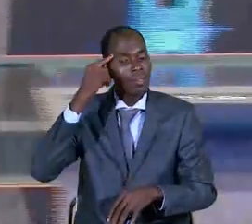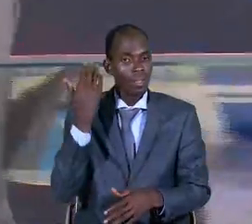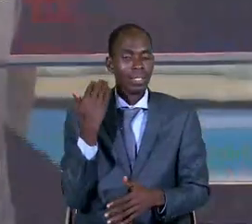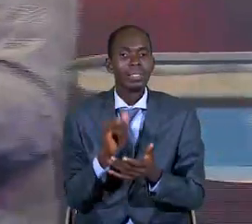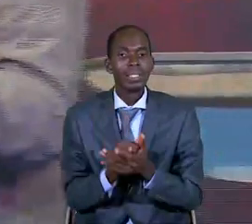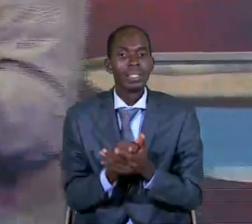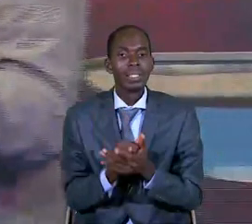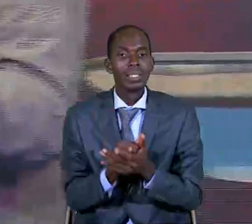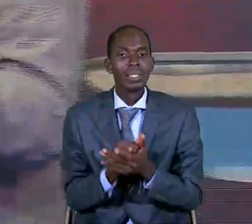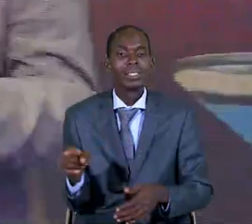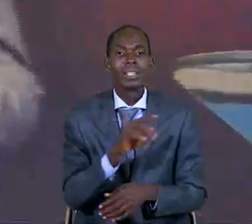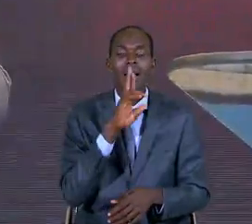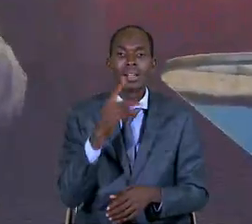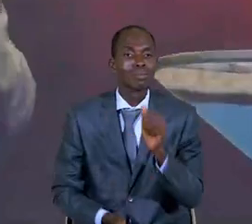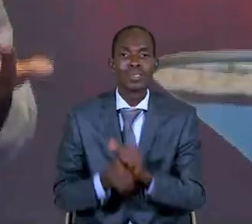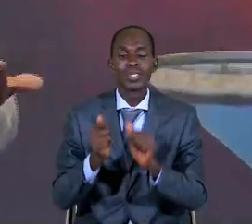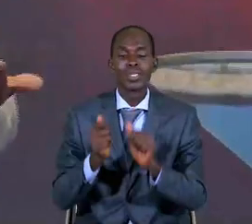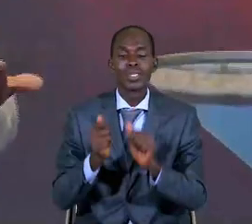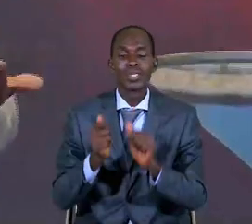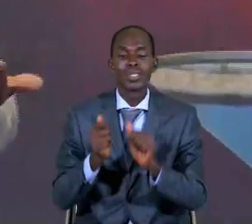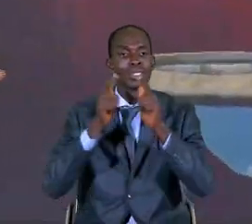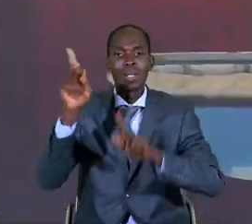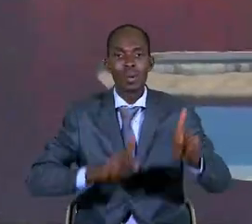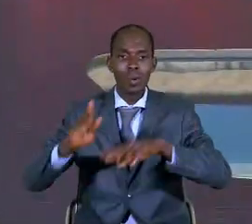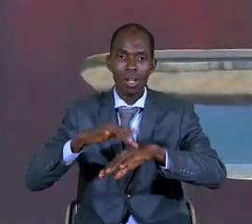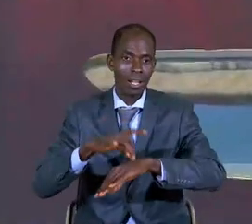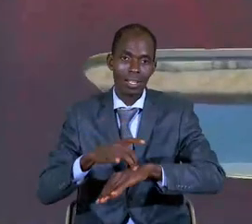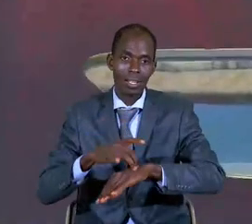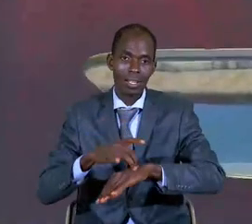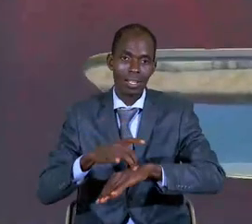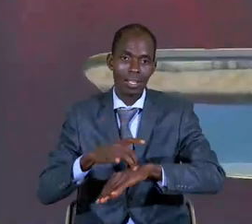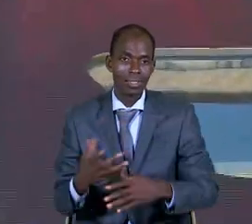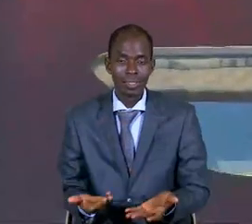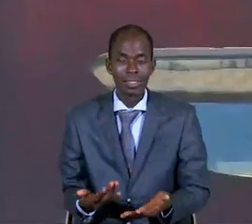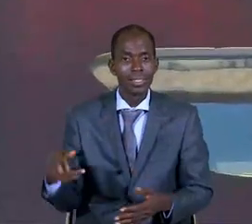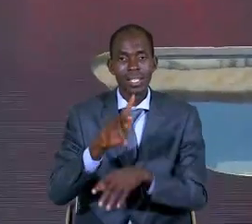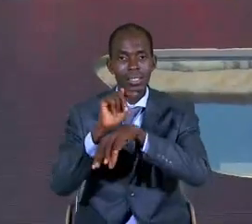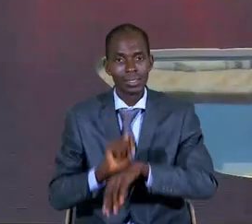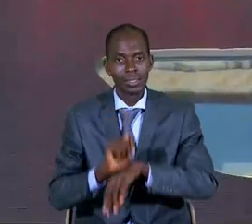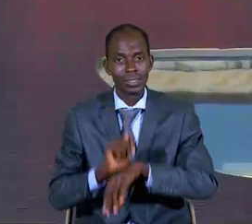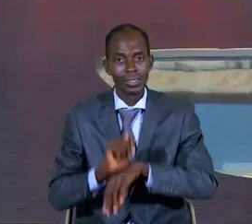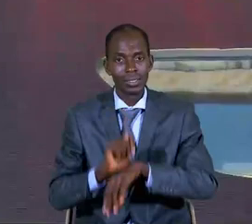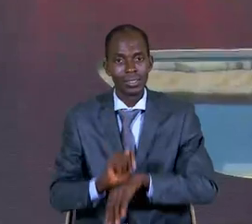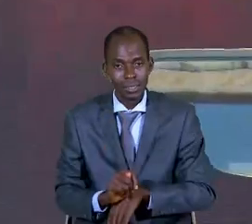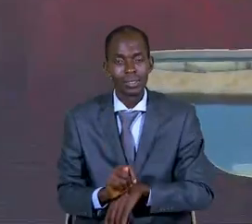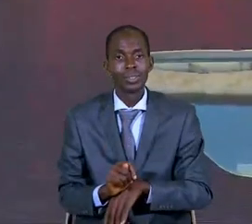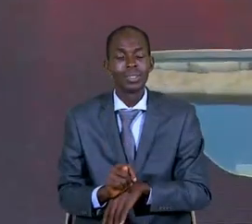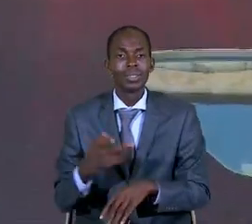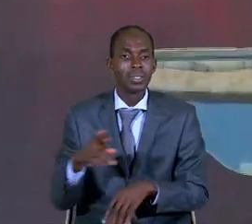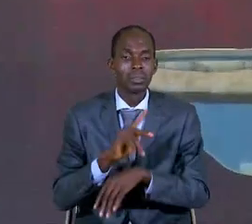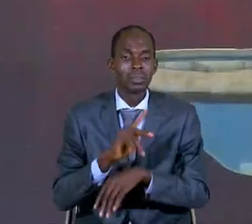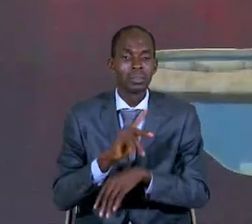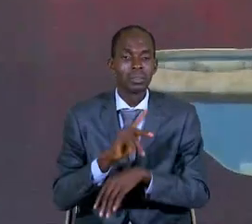they were the greatest people on earth. Their tradition was the greatest